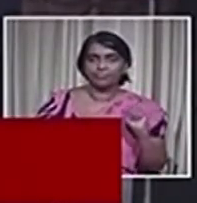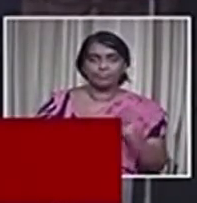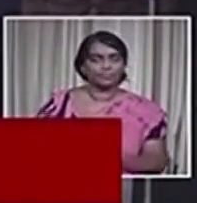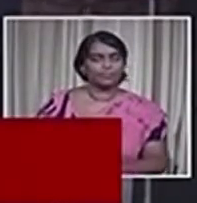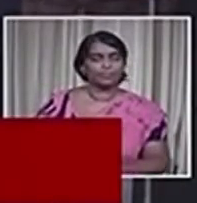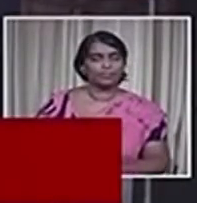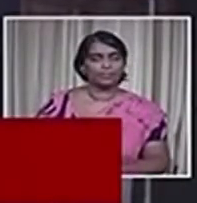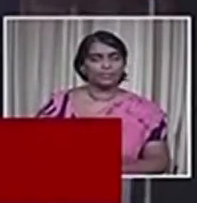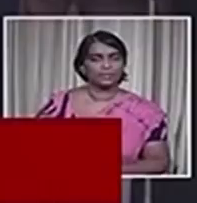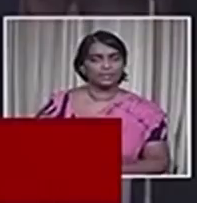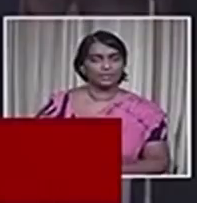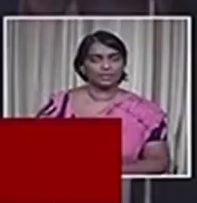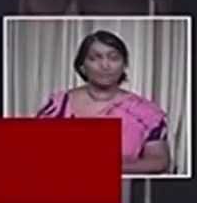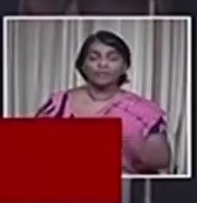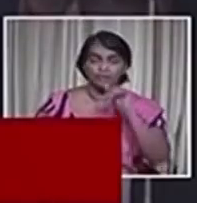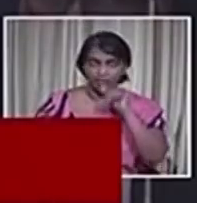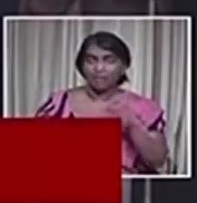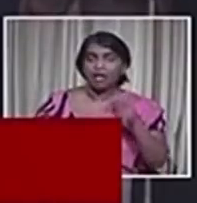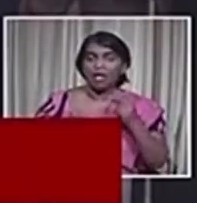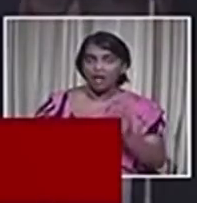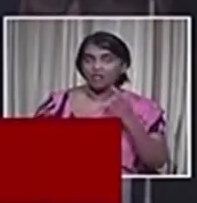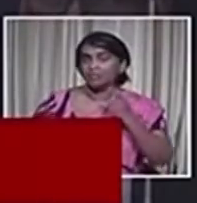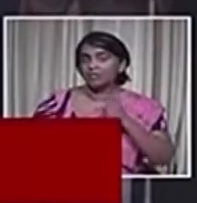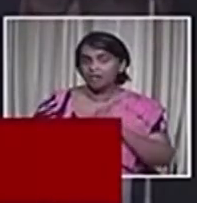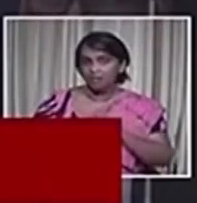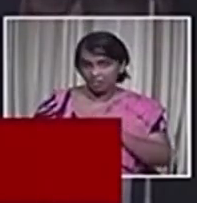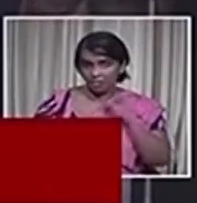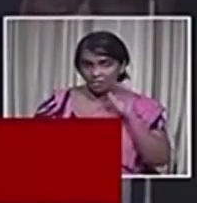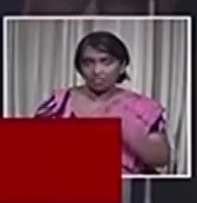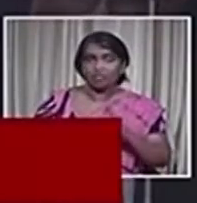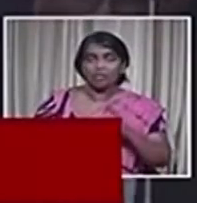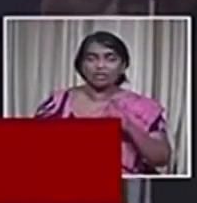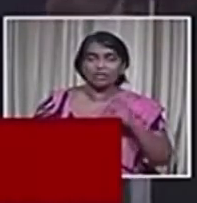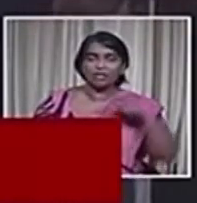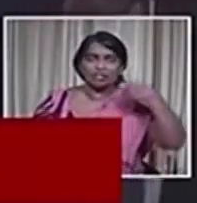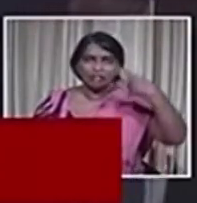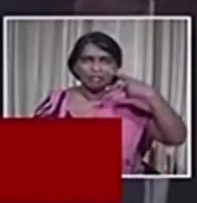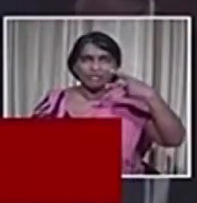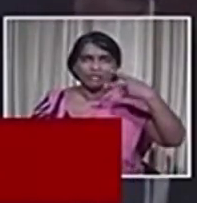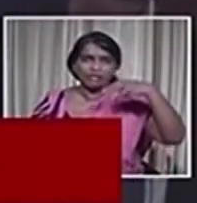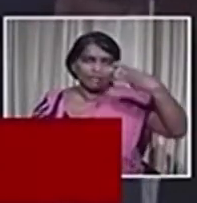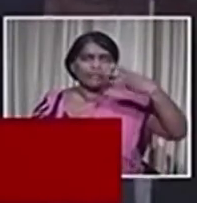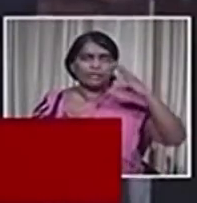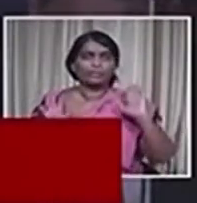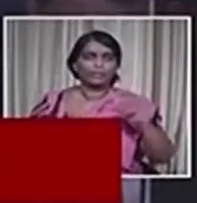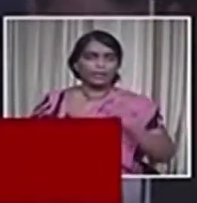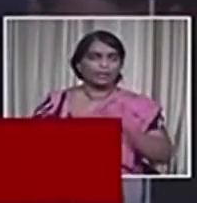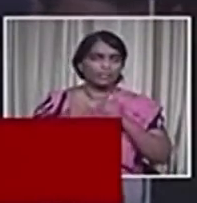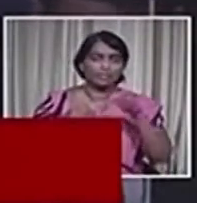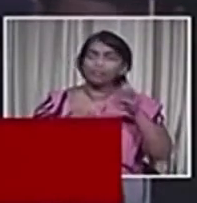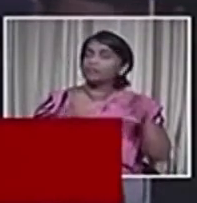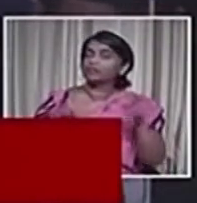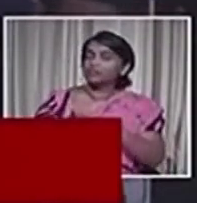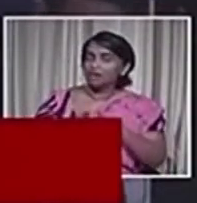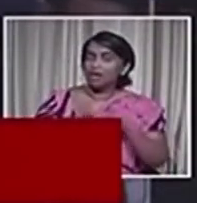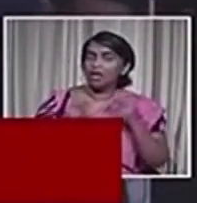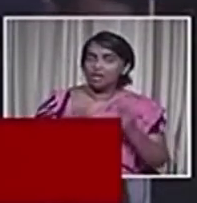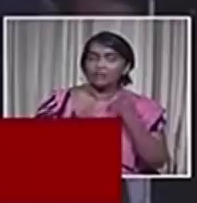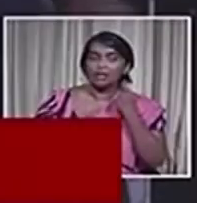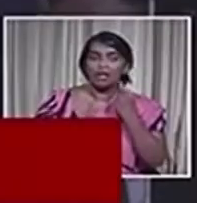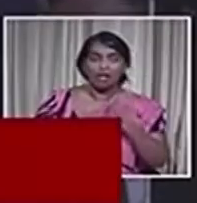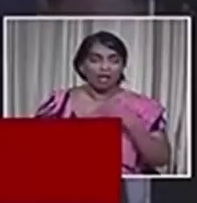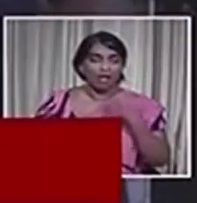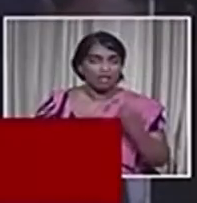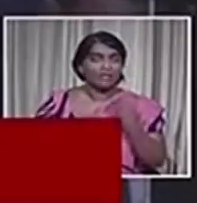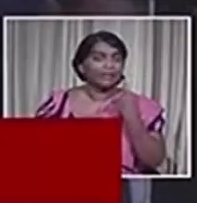on for 2-3 days. So on that basis, we have placed the emergency regulation. The other new regulation